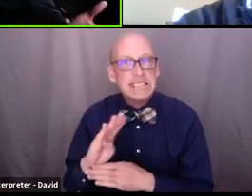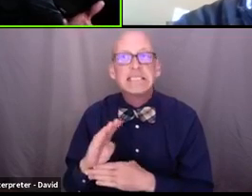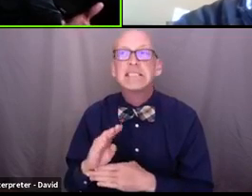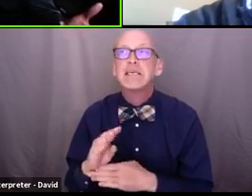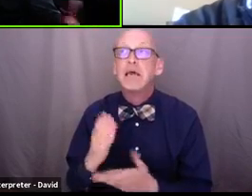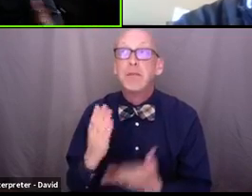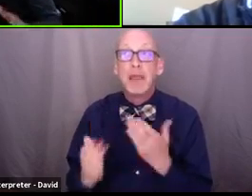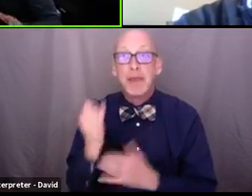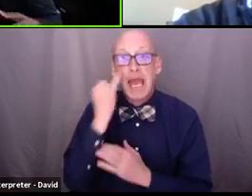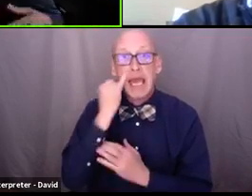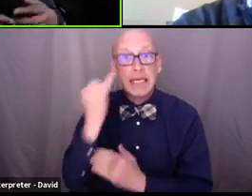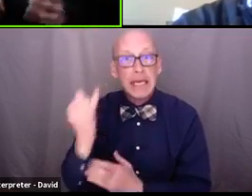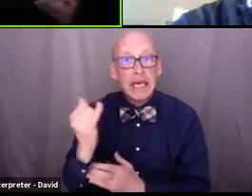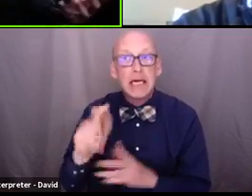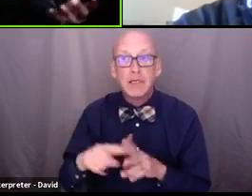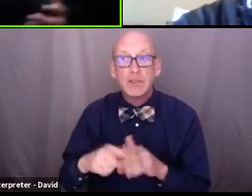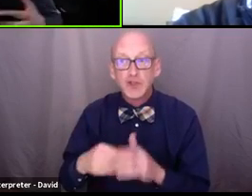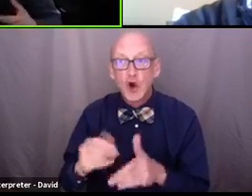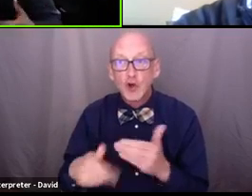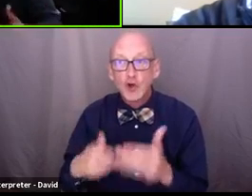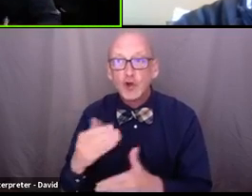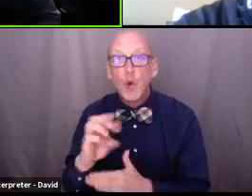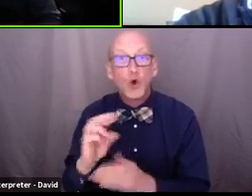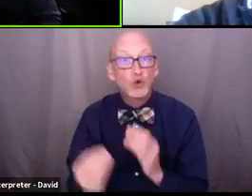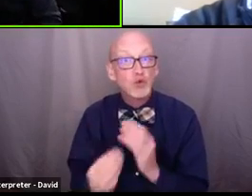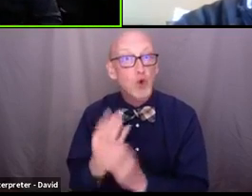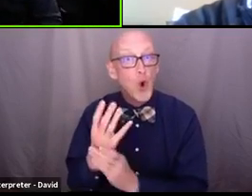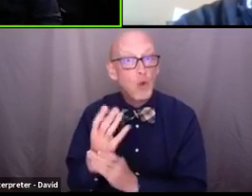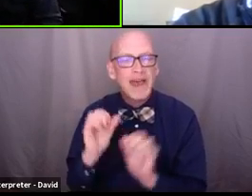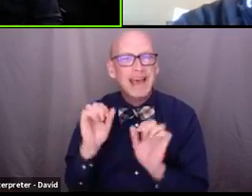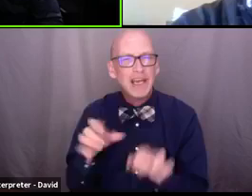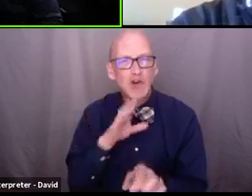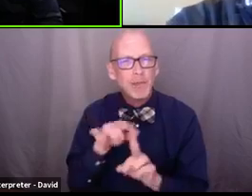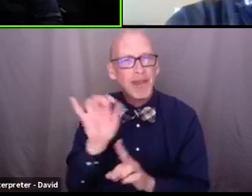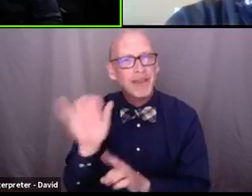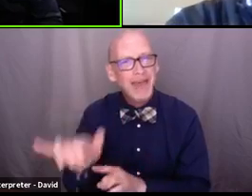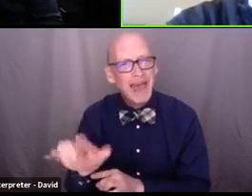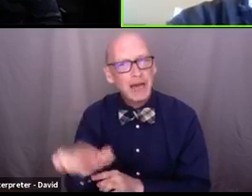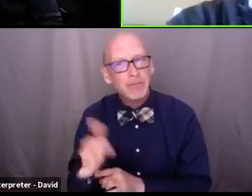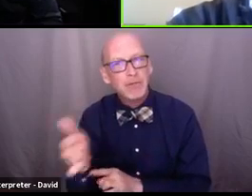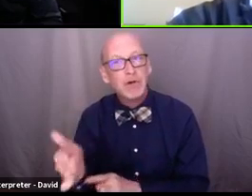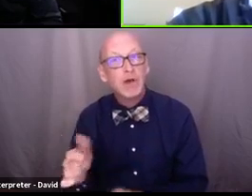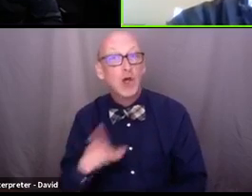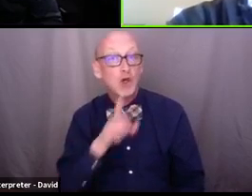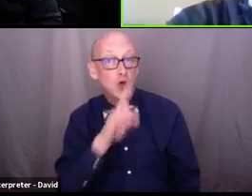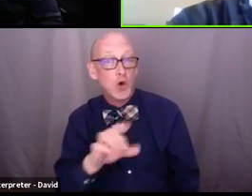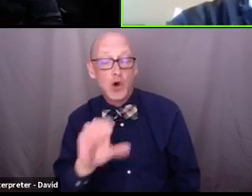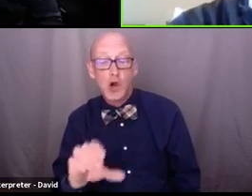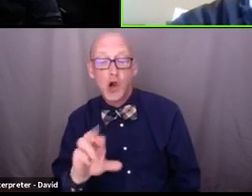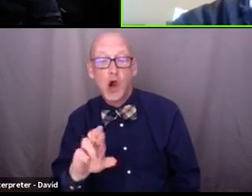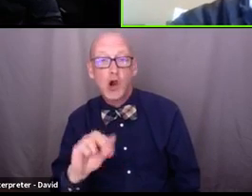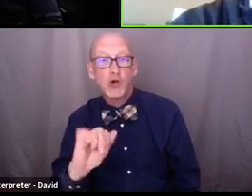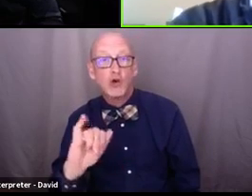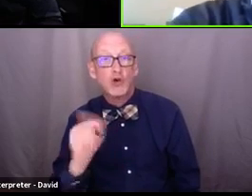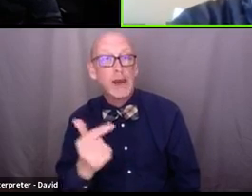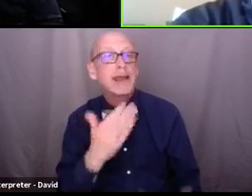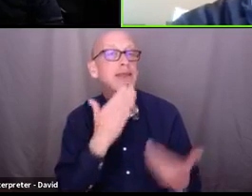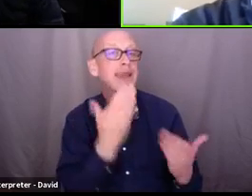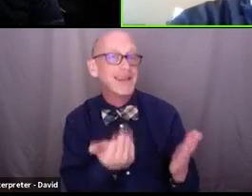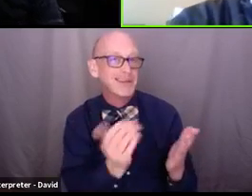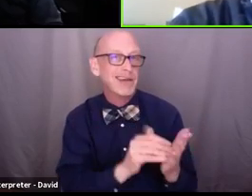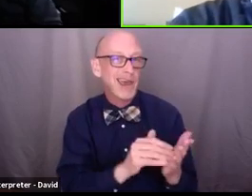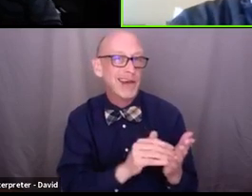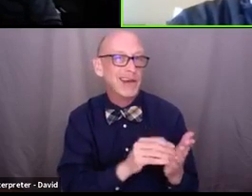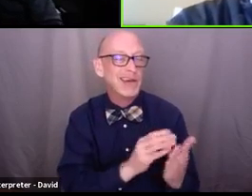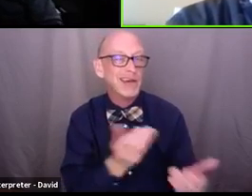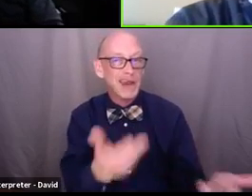idea and execution or growth, stage? Can you talk about that? Sure. Once again, thanks for having me. It's good to be on a